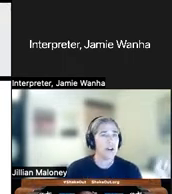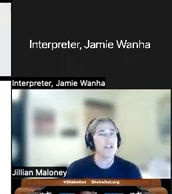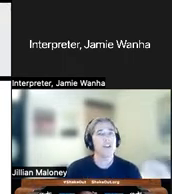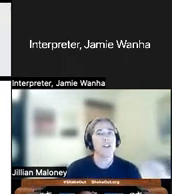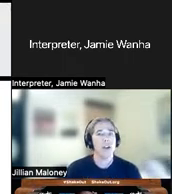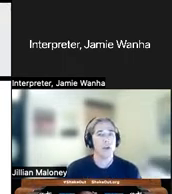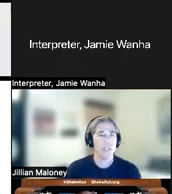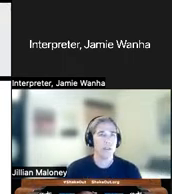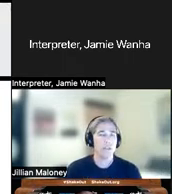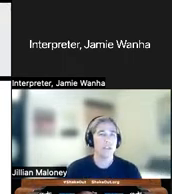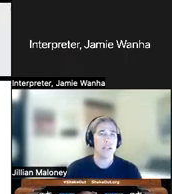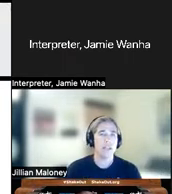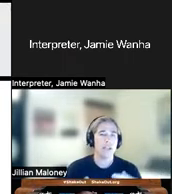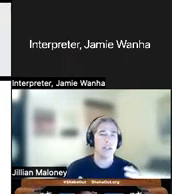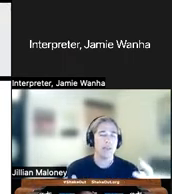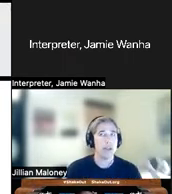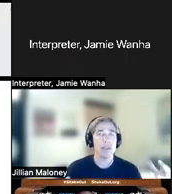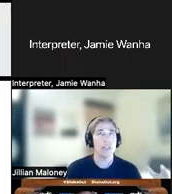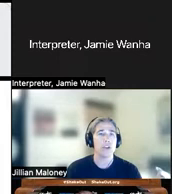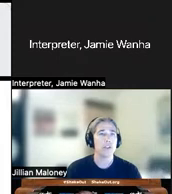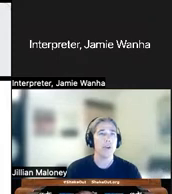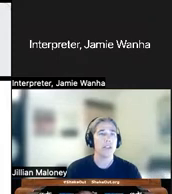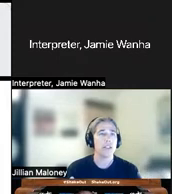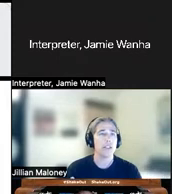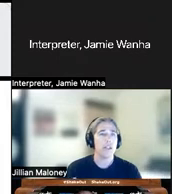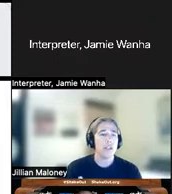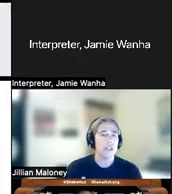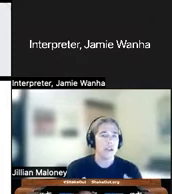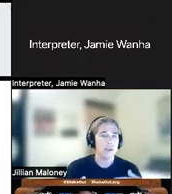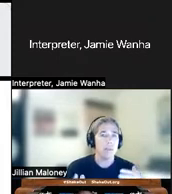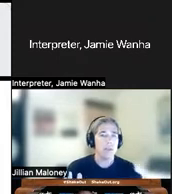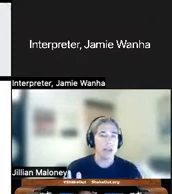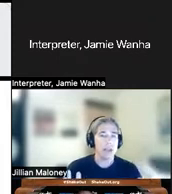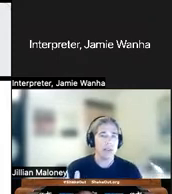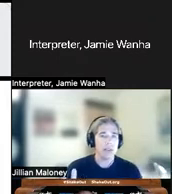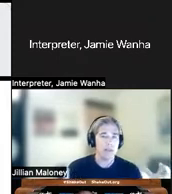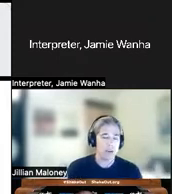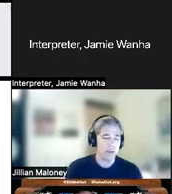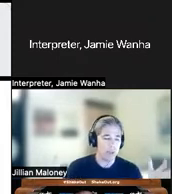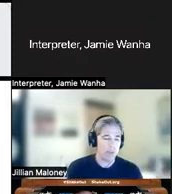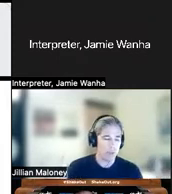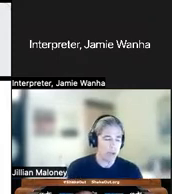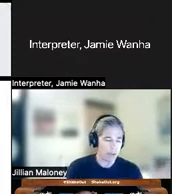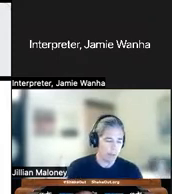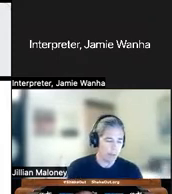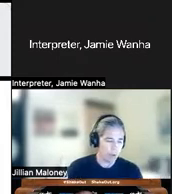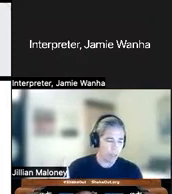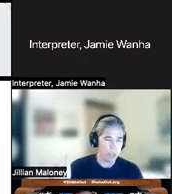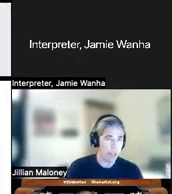trench across the fault at Old Town. So that's, I think it was six earthquakes that, you know,